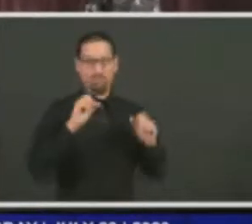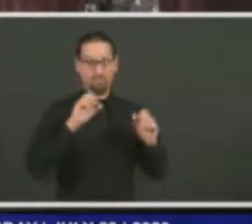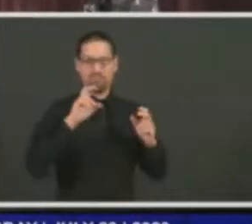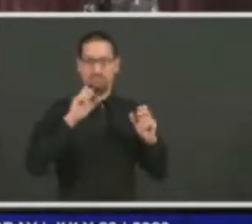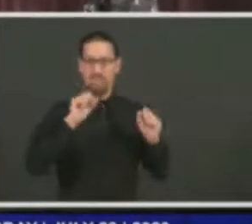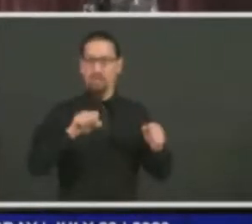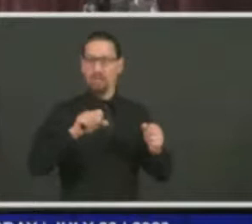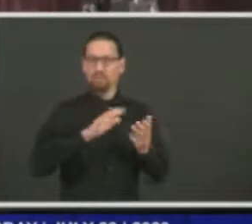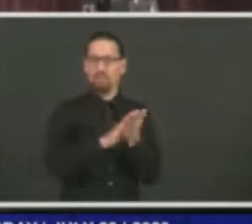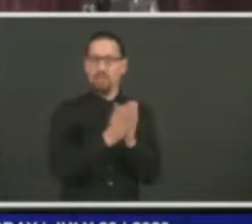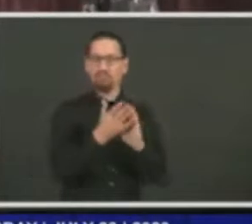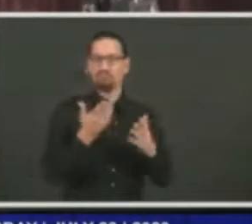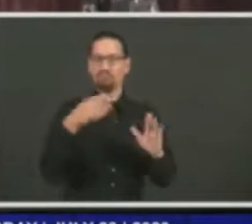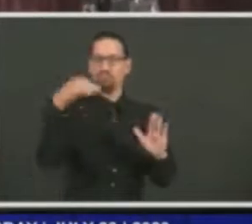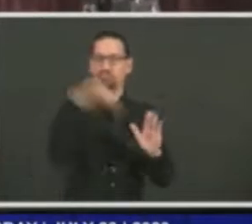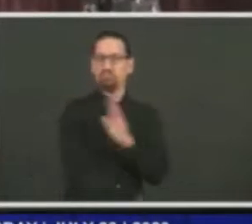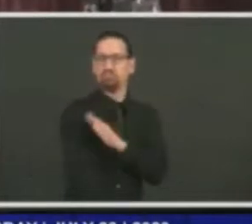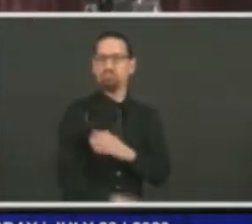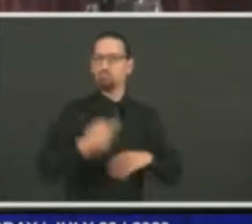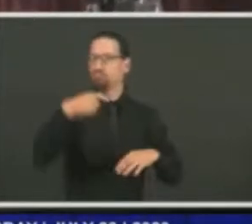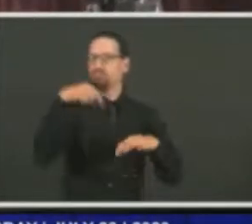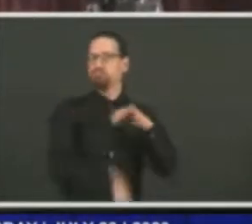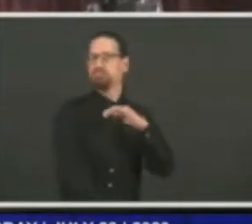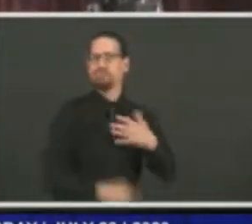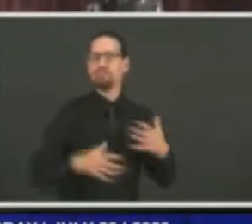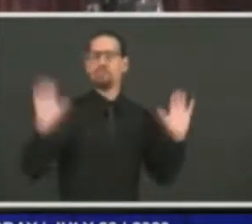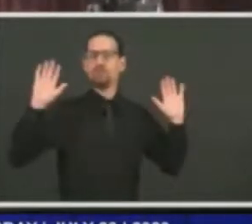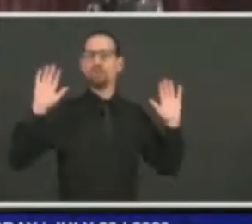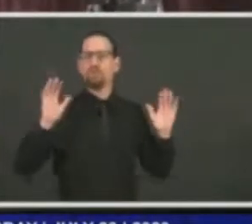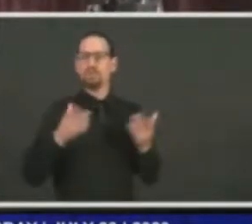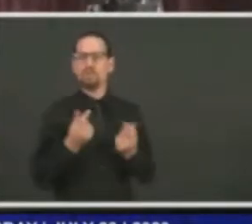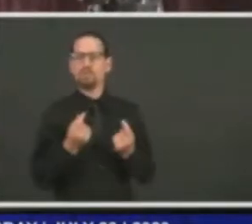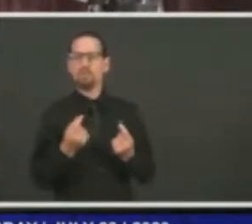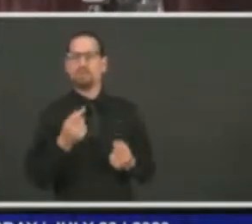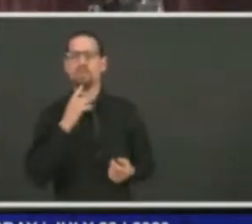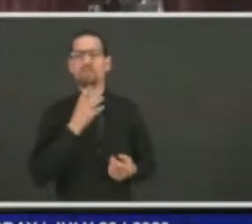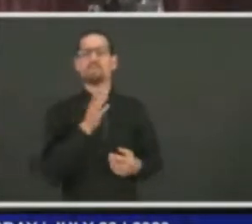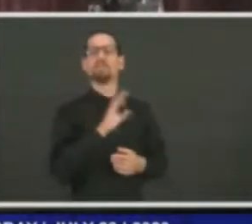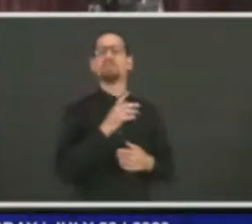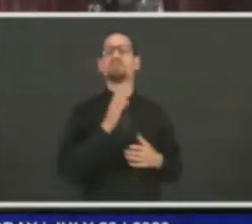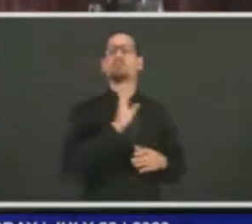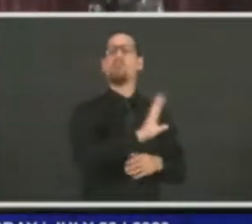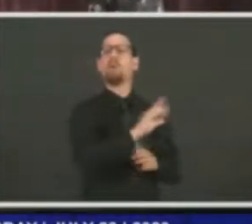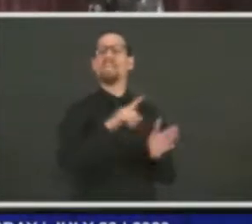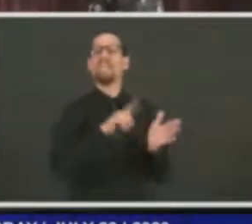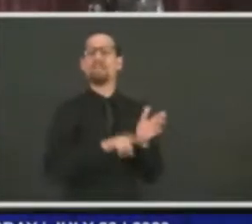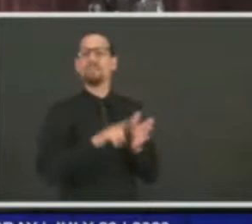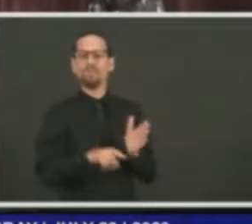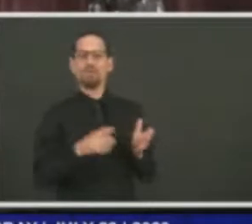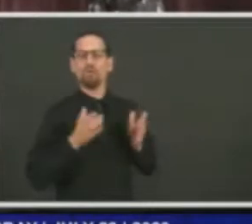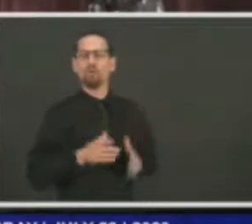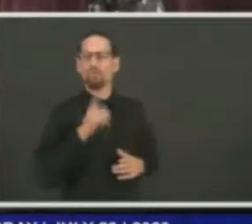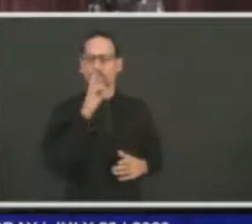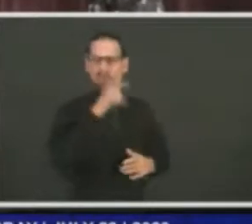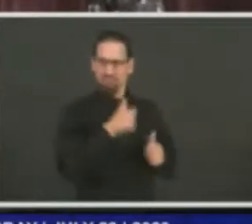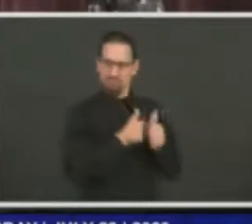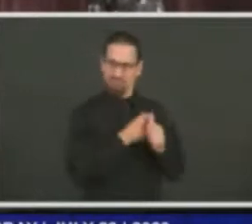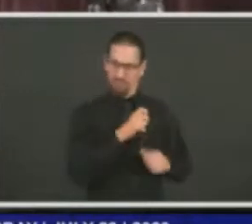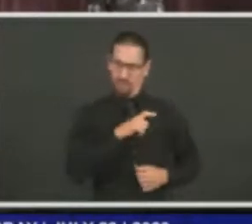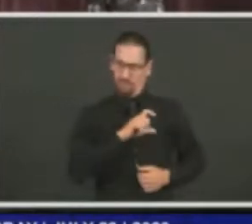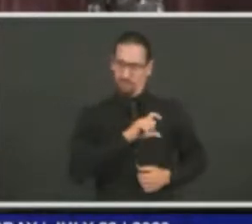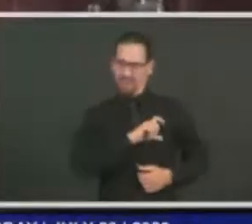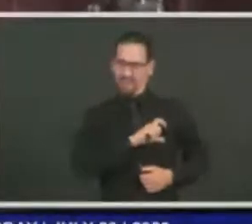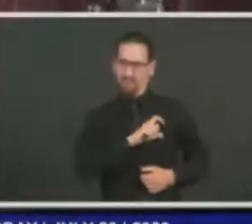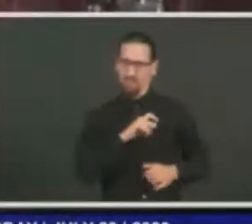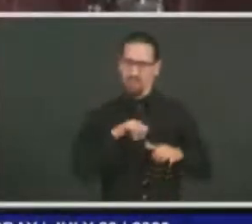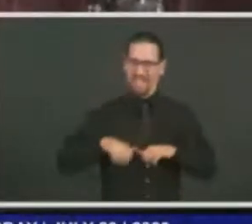are the folks who are inspectors, are they observing, if you will, police standards of evidence, due cause, probable cause, and